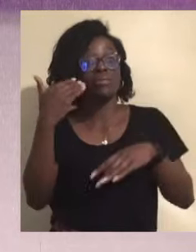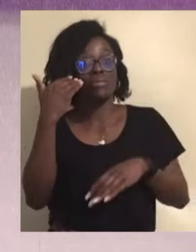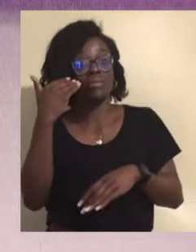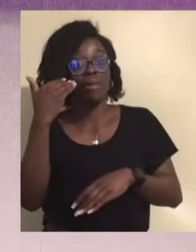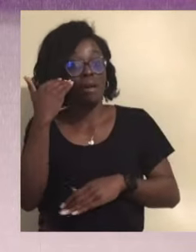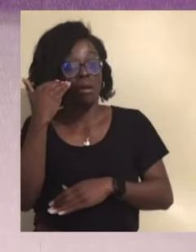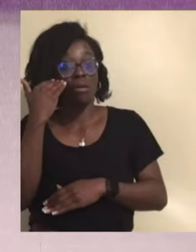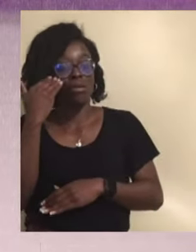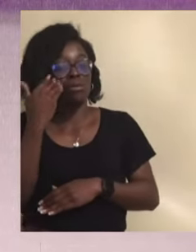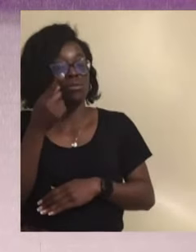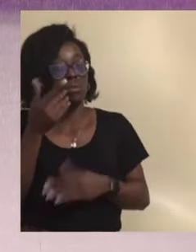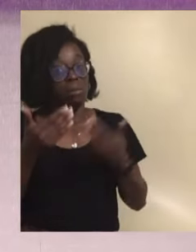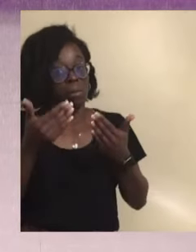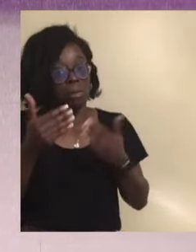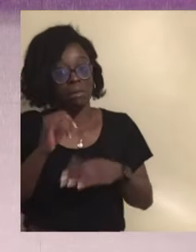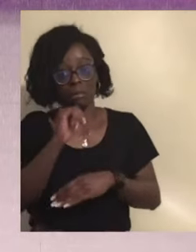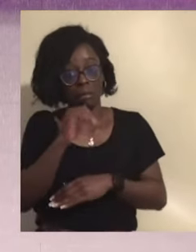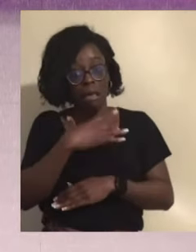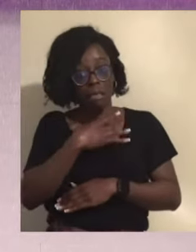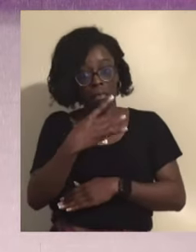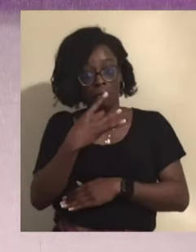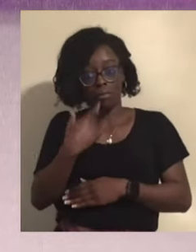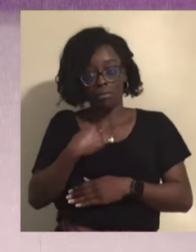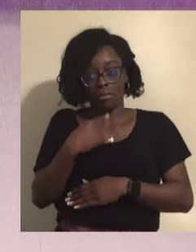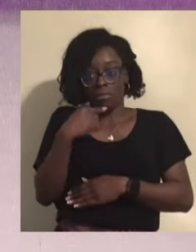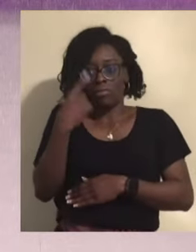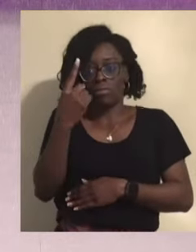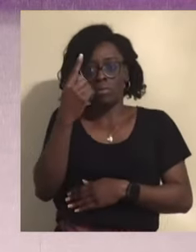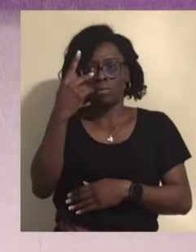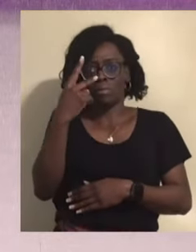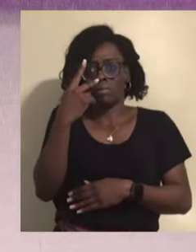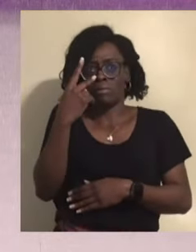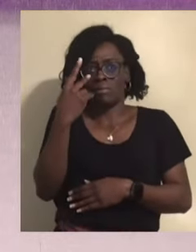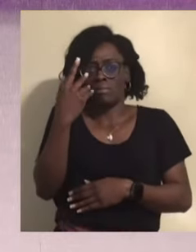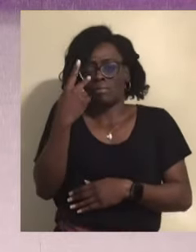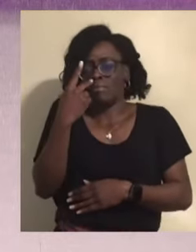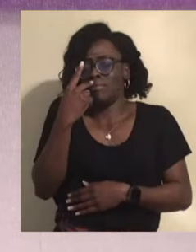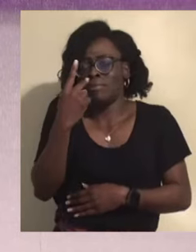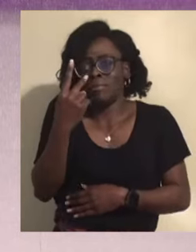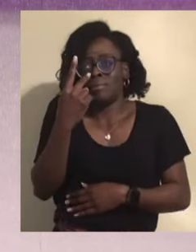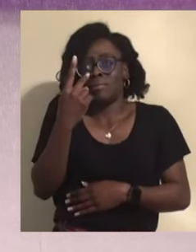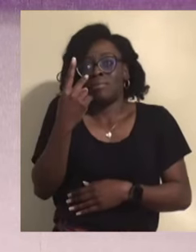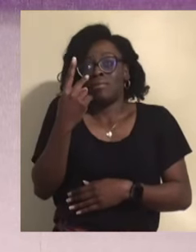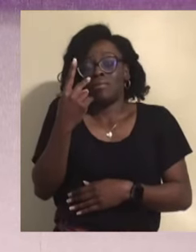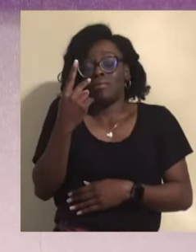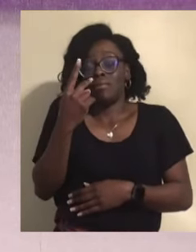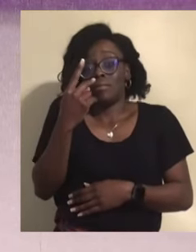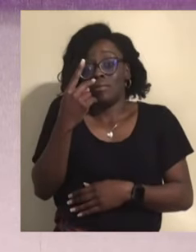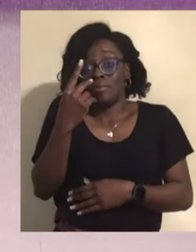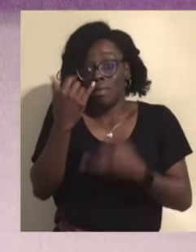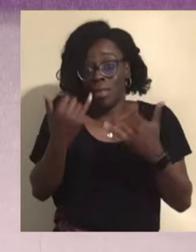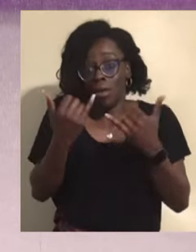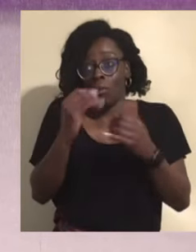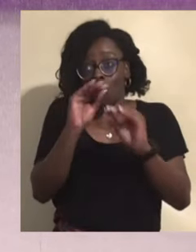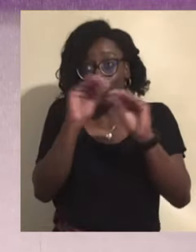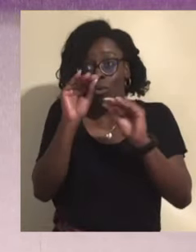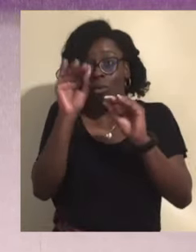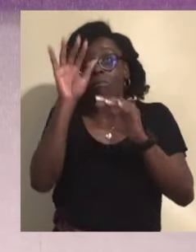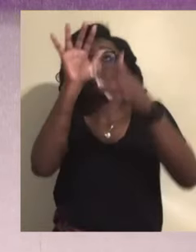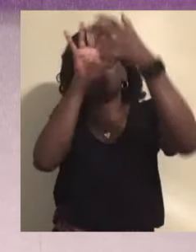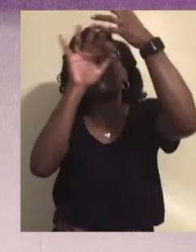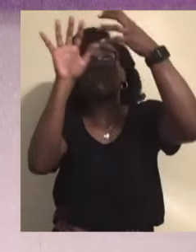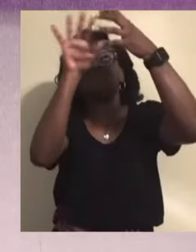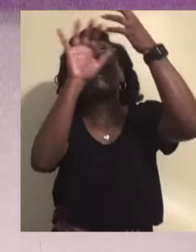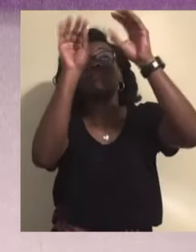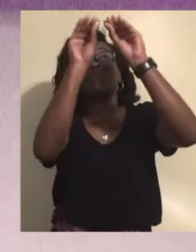there's not a cloud in the sky, but it's gonna rain. And so what I need you to do